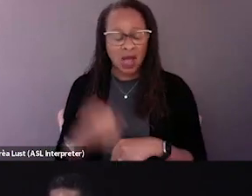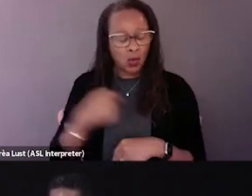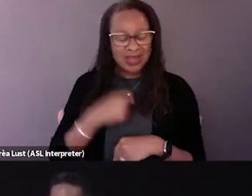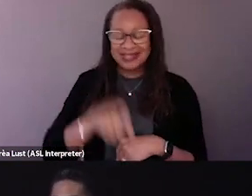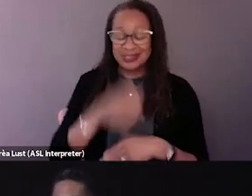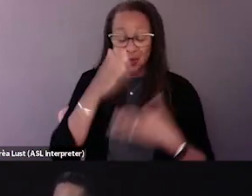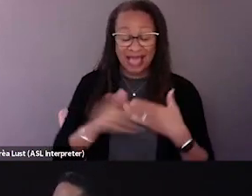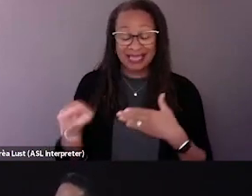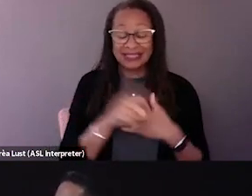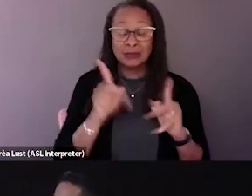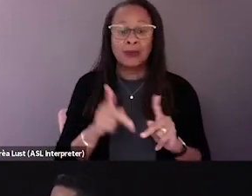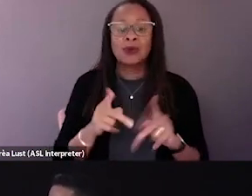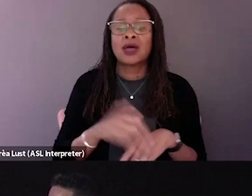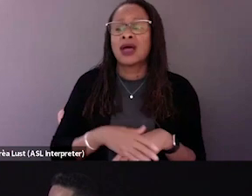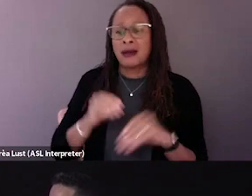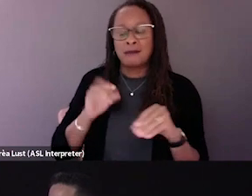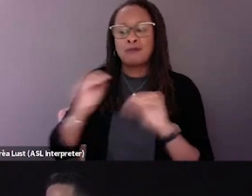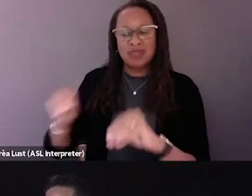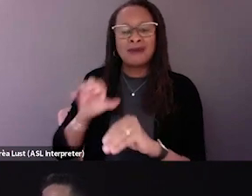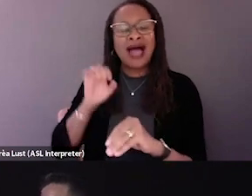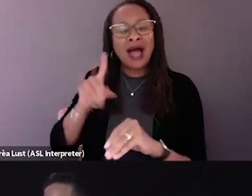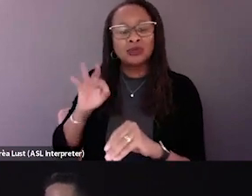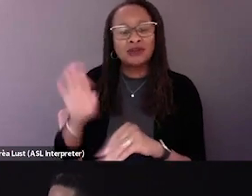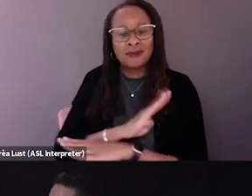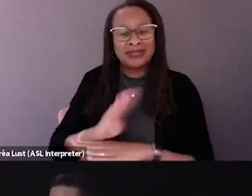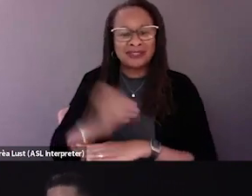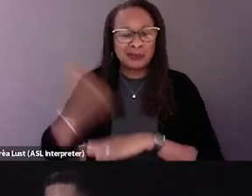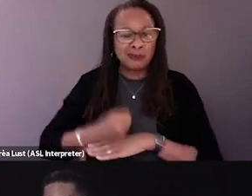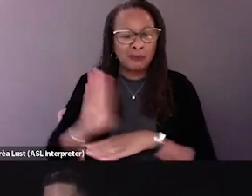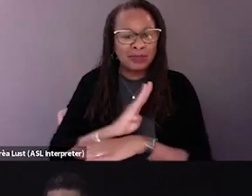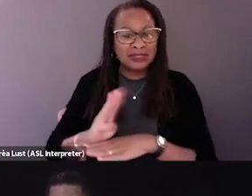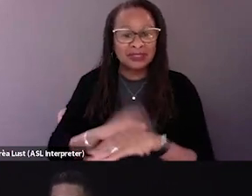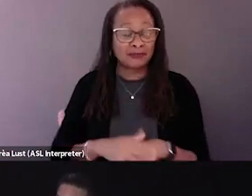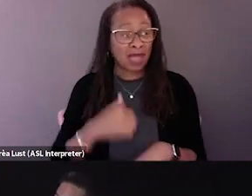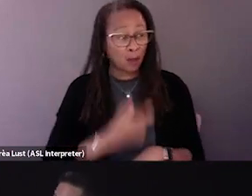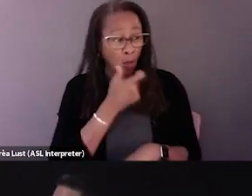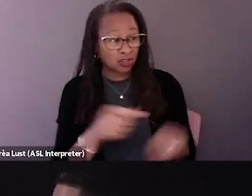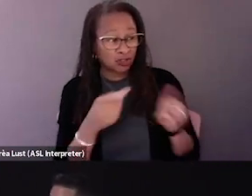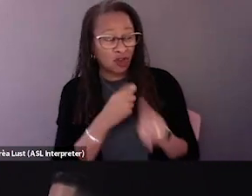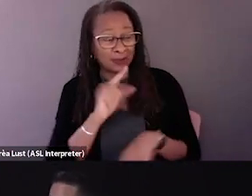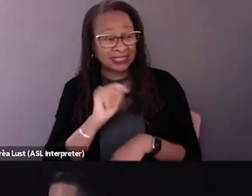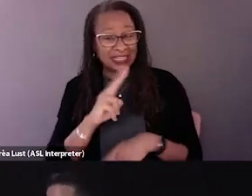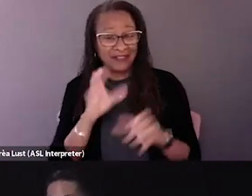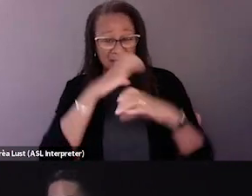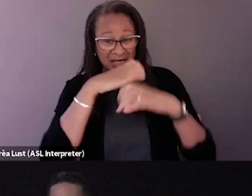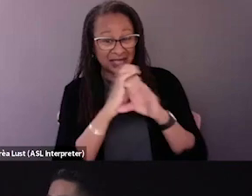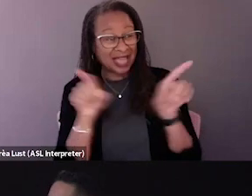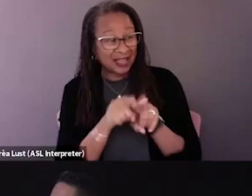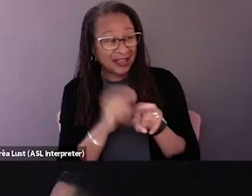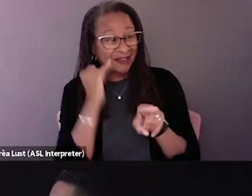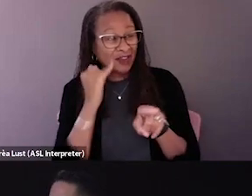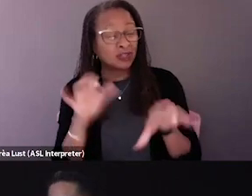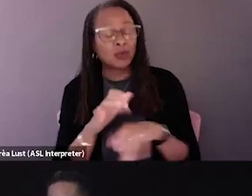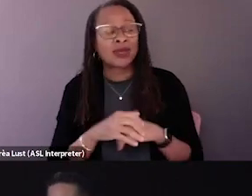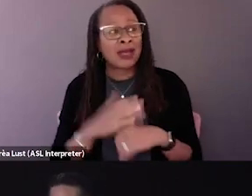these people. We've got to put them out of business." And I'm watching that through a TV lens, thinking if I was doing a TV news report on this, that would be